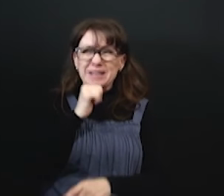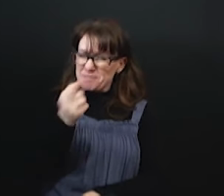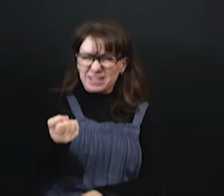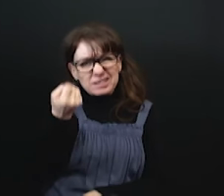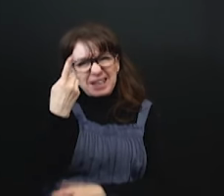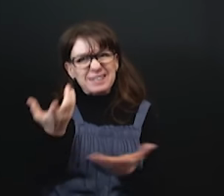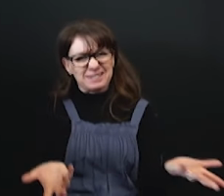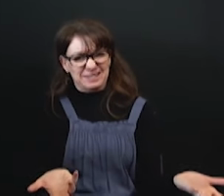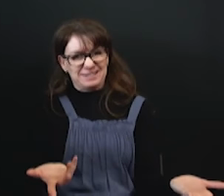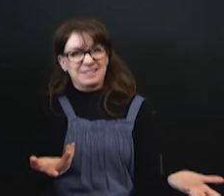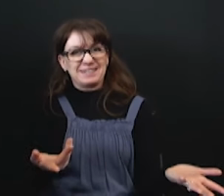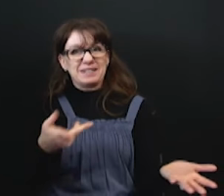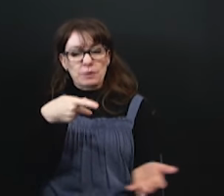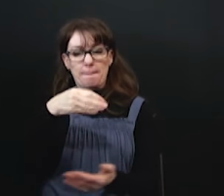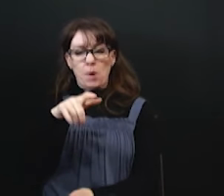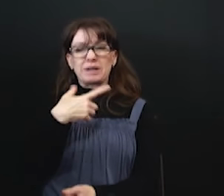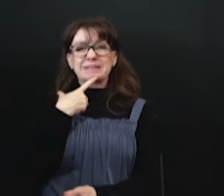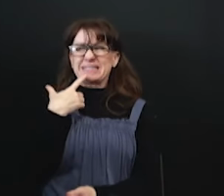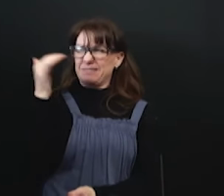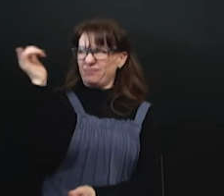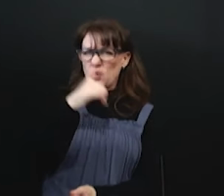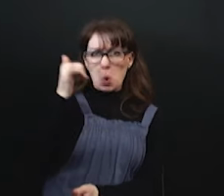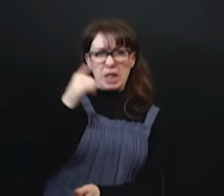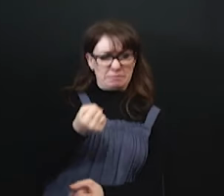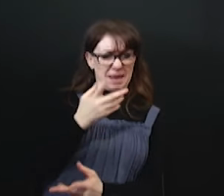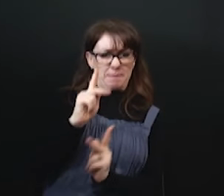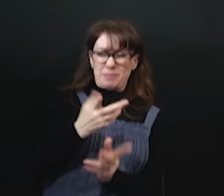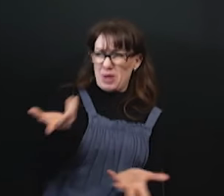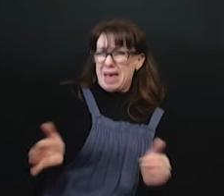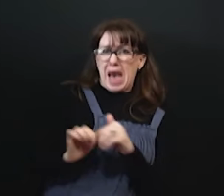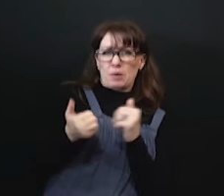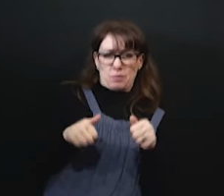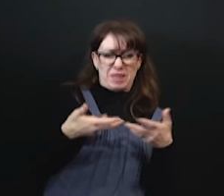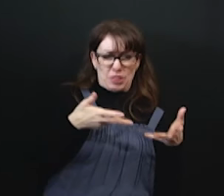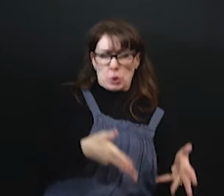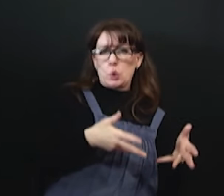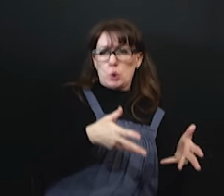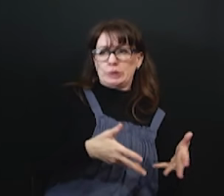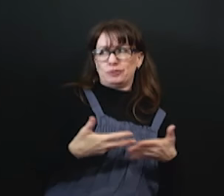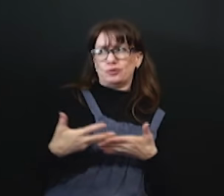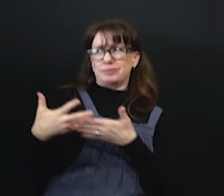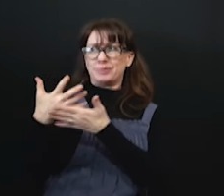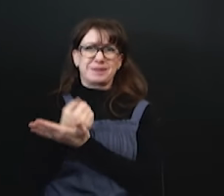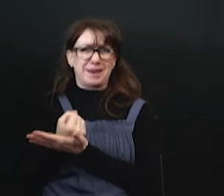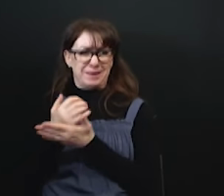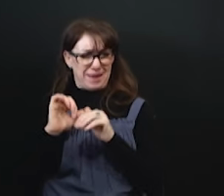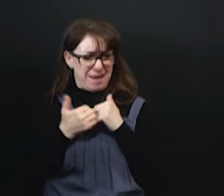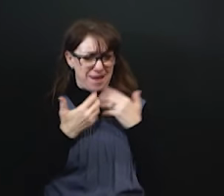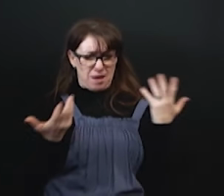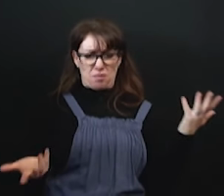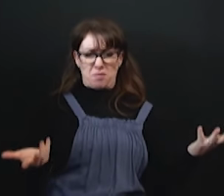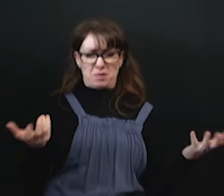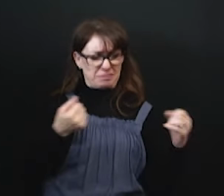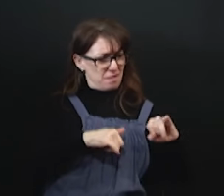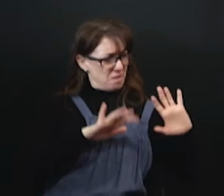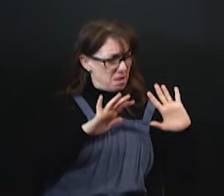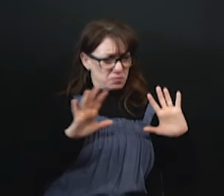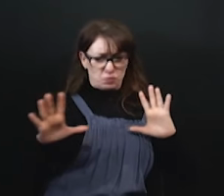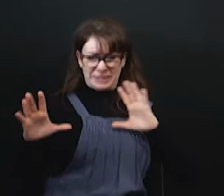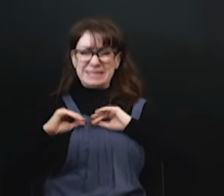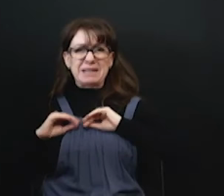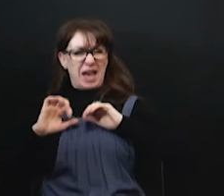This is why Paul says it seems foolish to so many. How can we lose to gain? How can we give up to receive? How